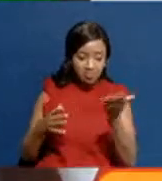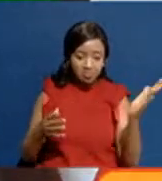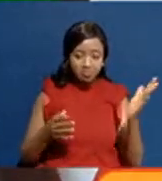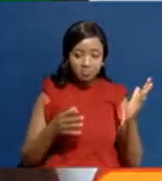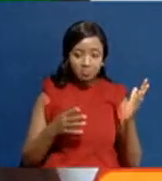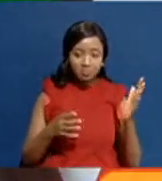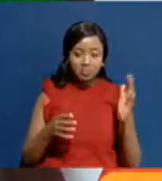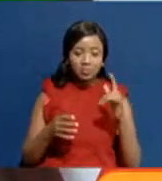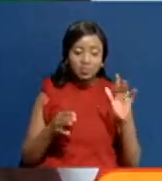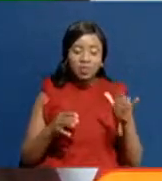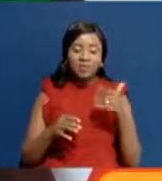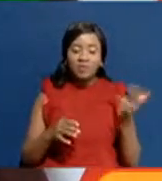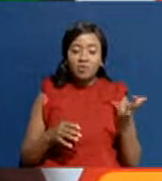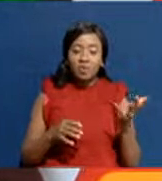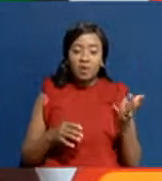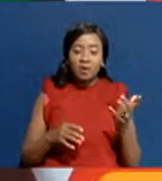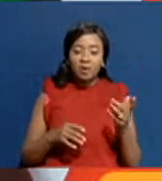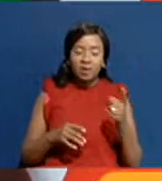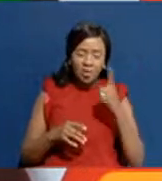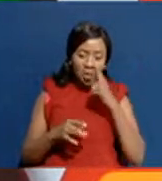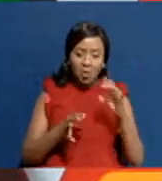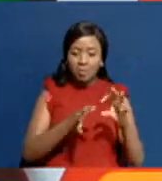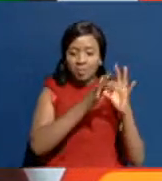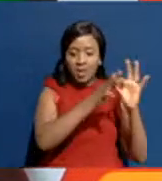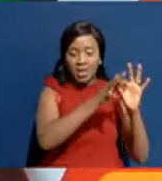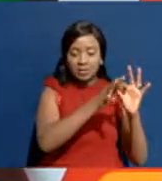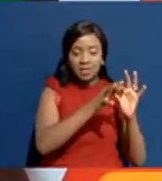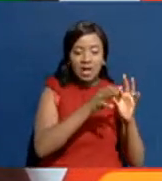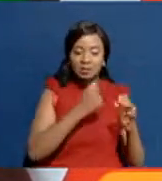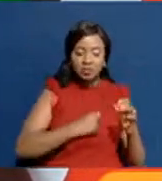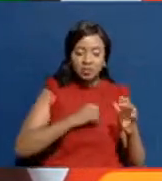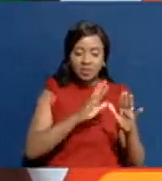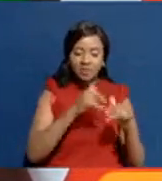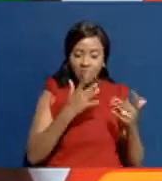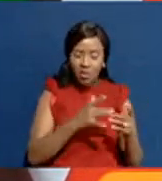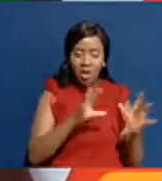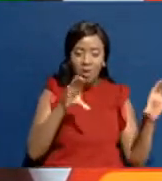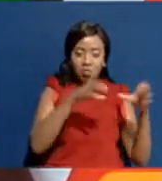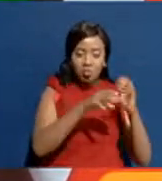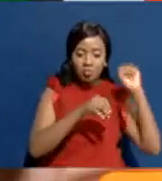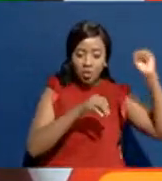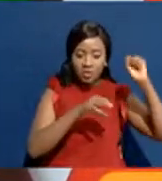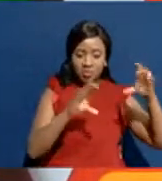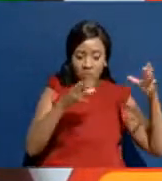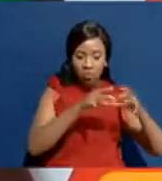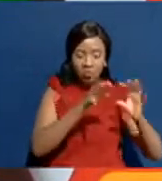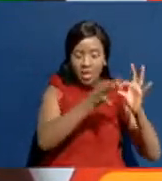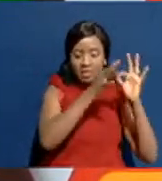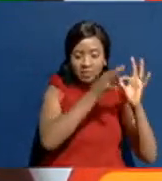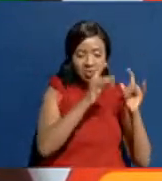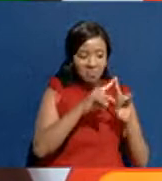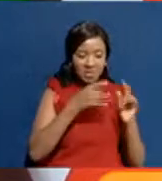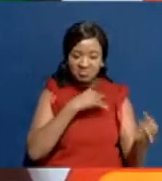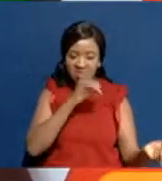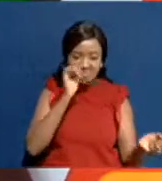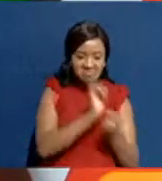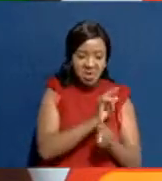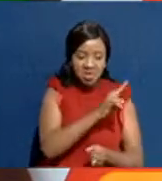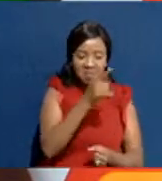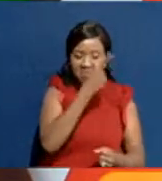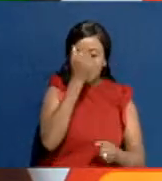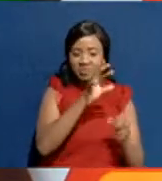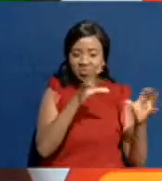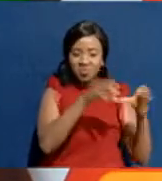from Upande Azimio. But I'm not going to do that unless there is evidence. And I can